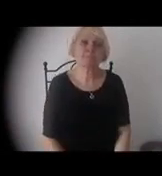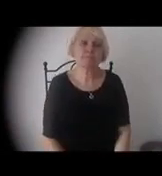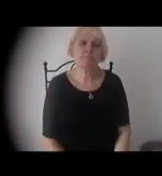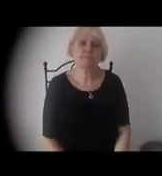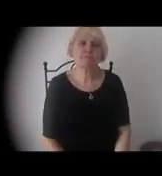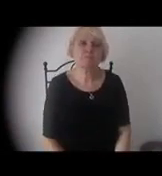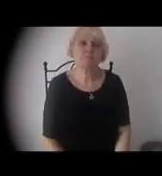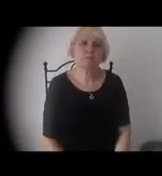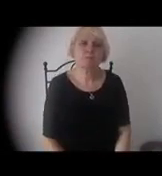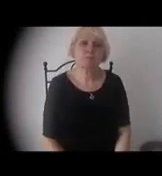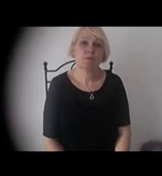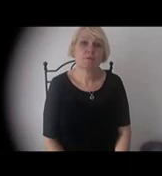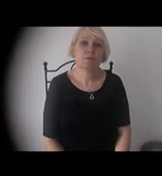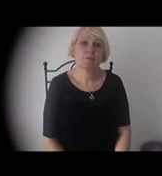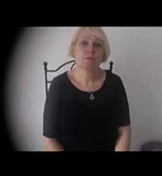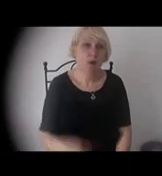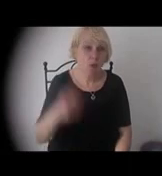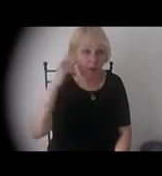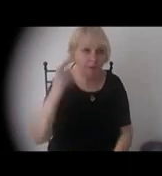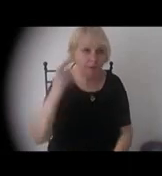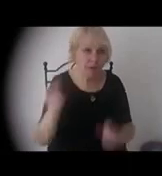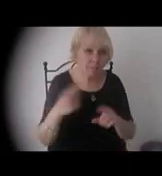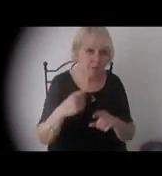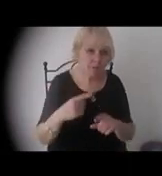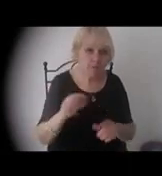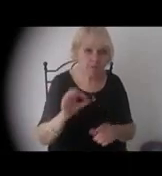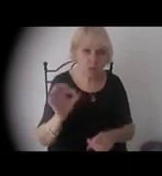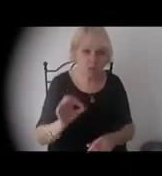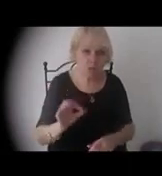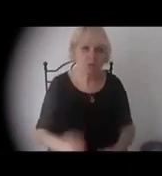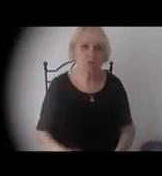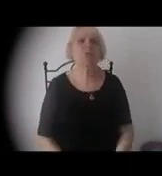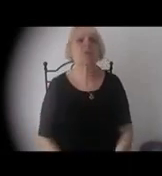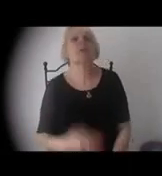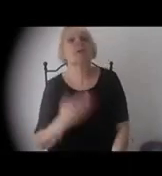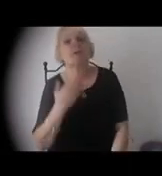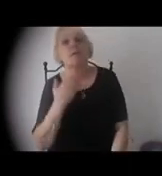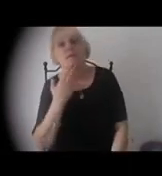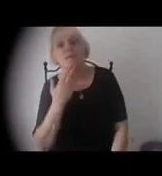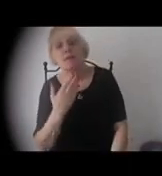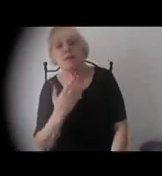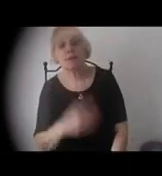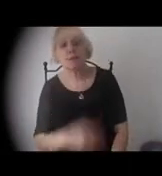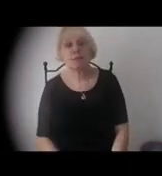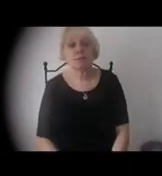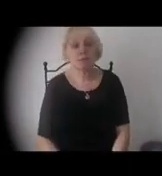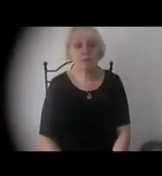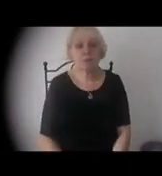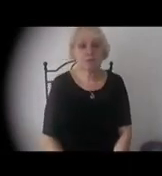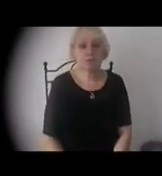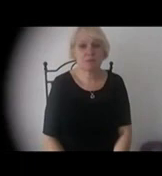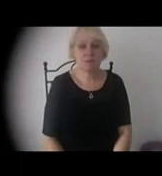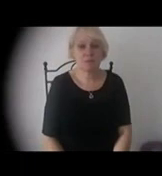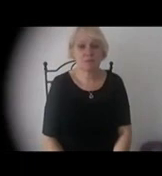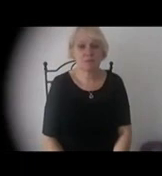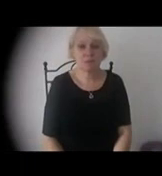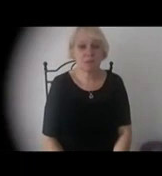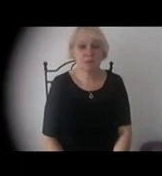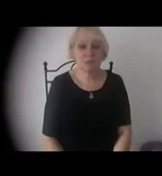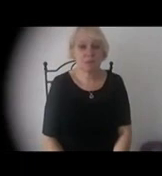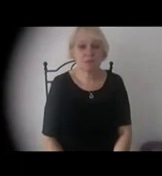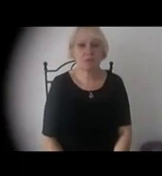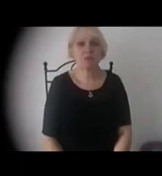I think I've answered those questions as best I can. Thanks, Peter. And there's a comment again from Trevor saying, let's not forget the